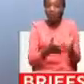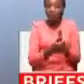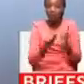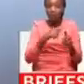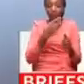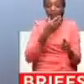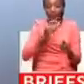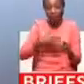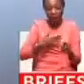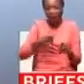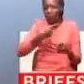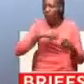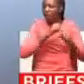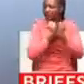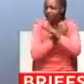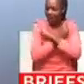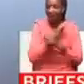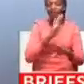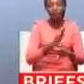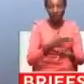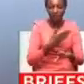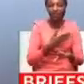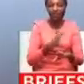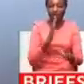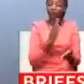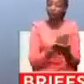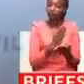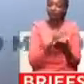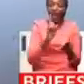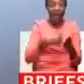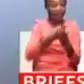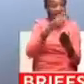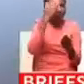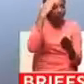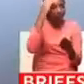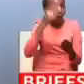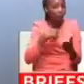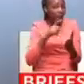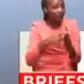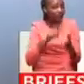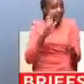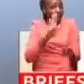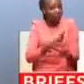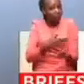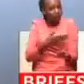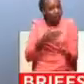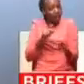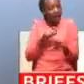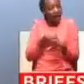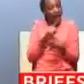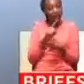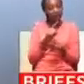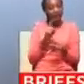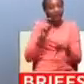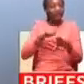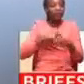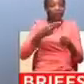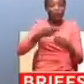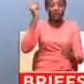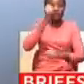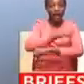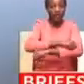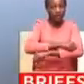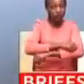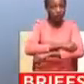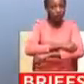We just love music. And so, you know, I got into music early. Mm-hmm. I was still in high school when I was, you